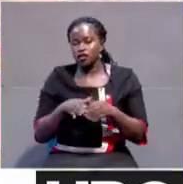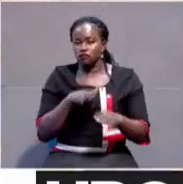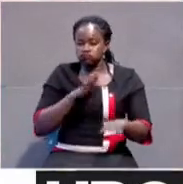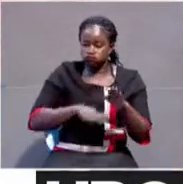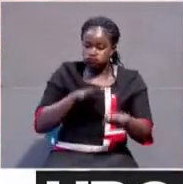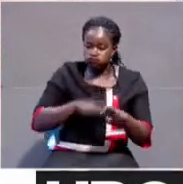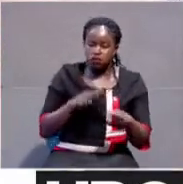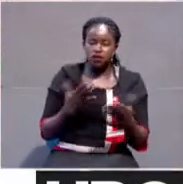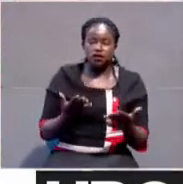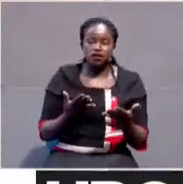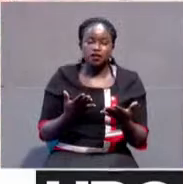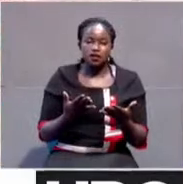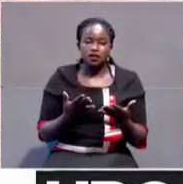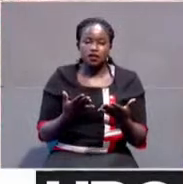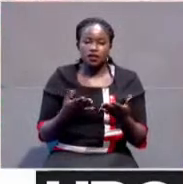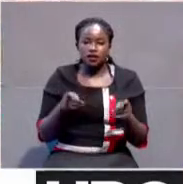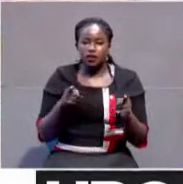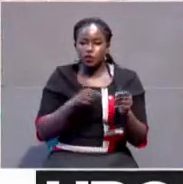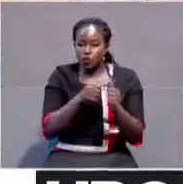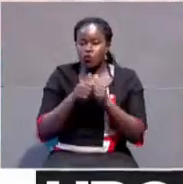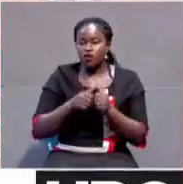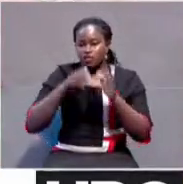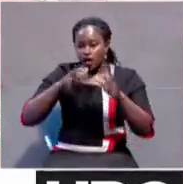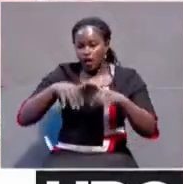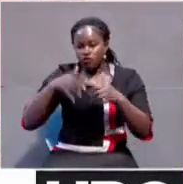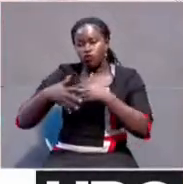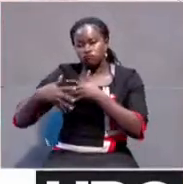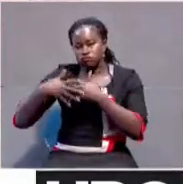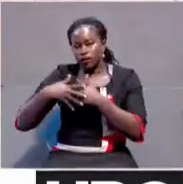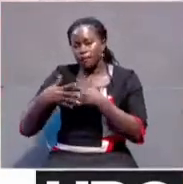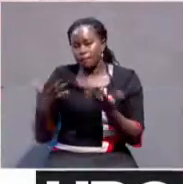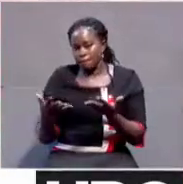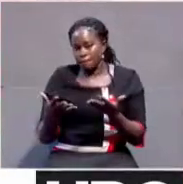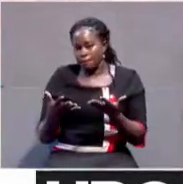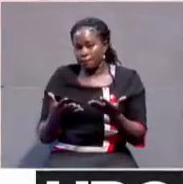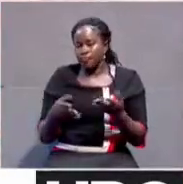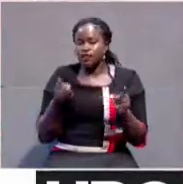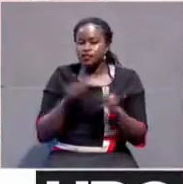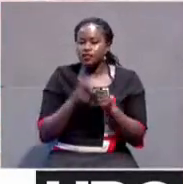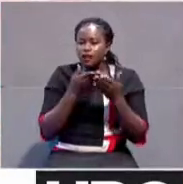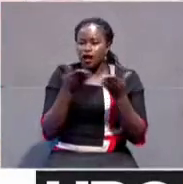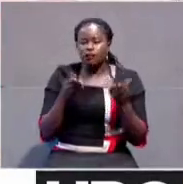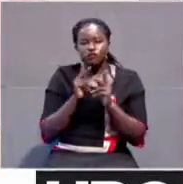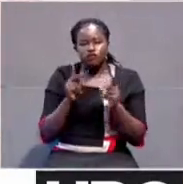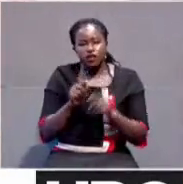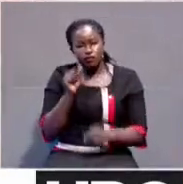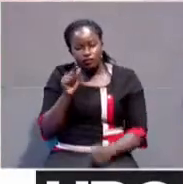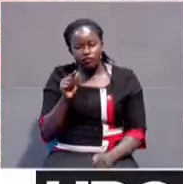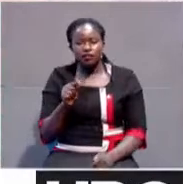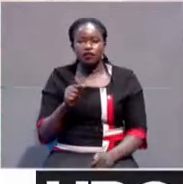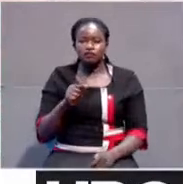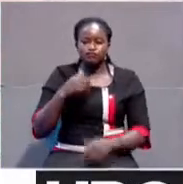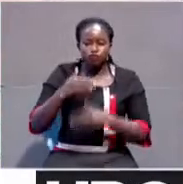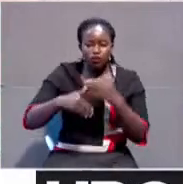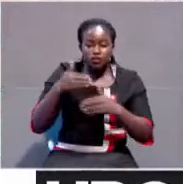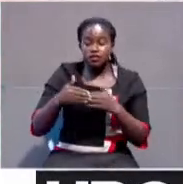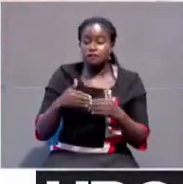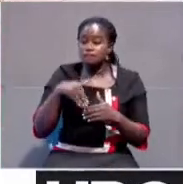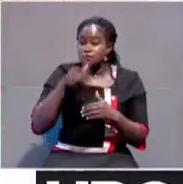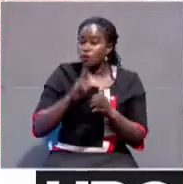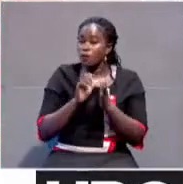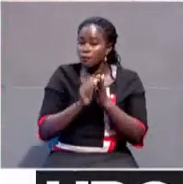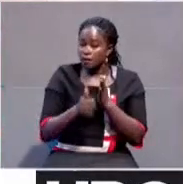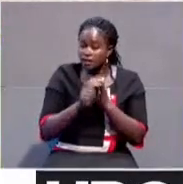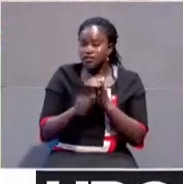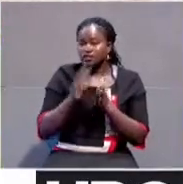machines, with the agro-processing machines. There is very minimal processing. Most of the maize in West